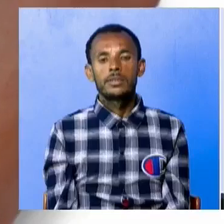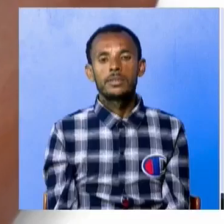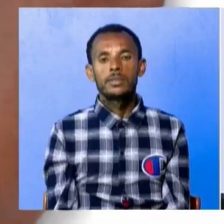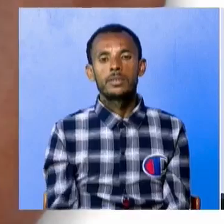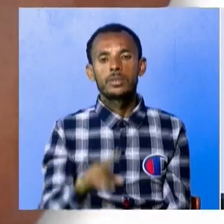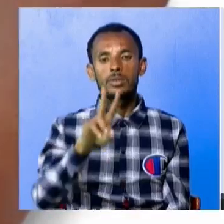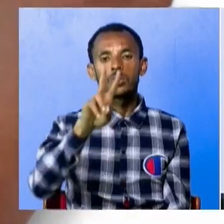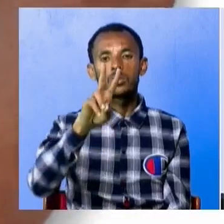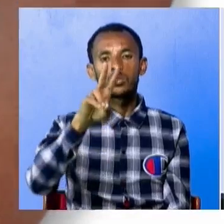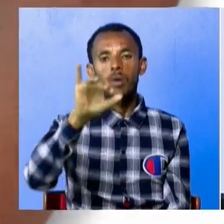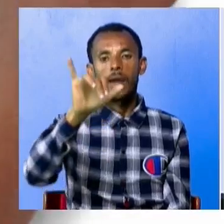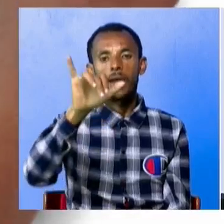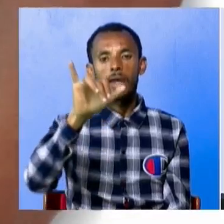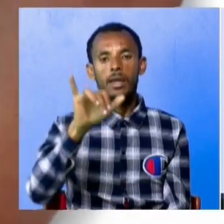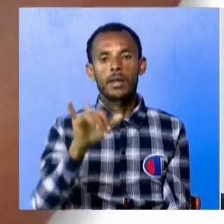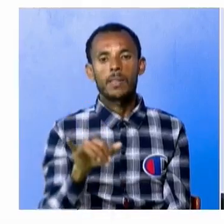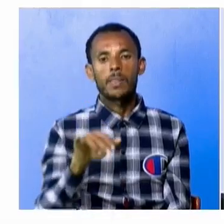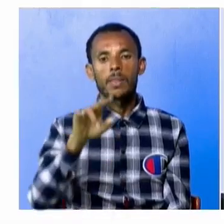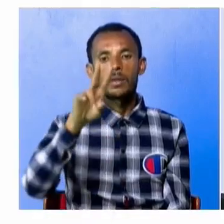2y